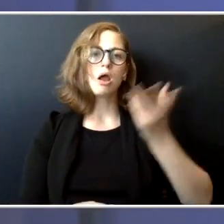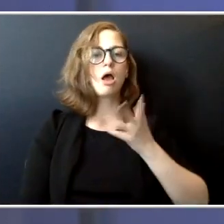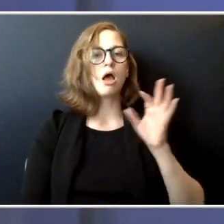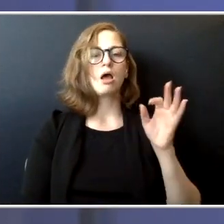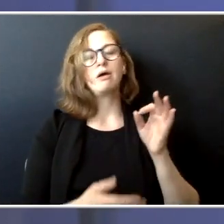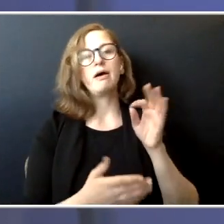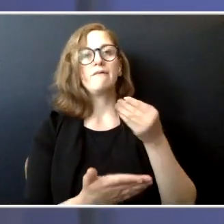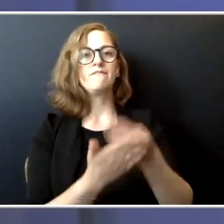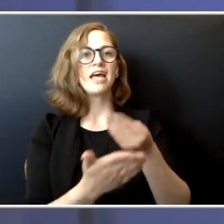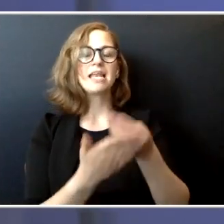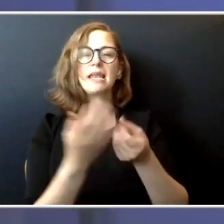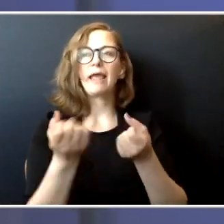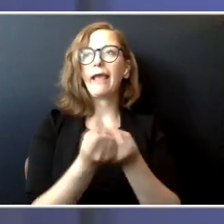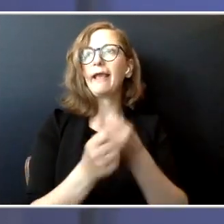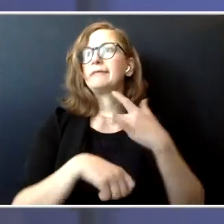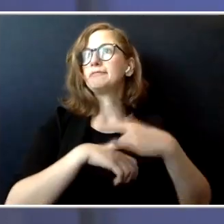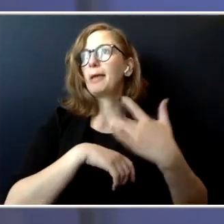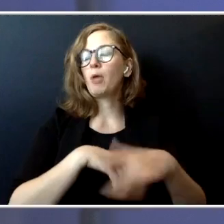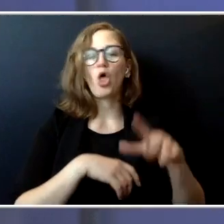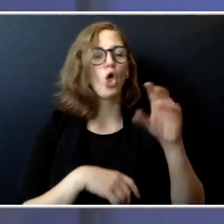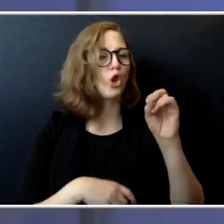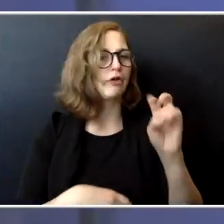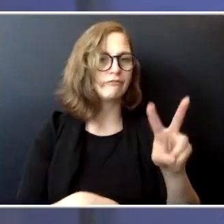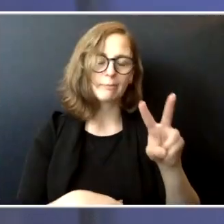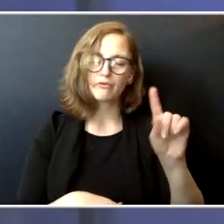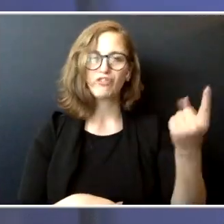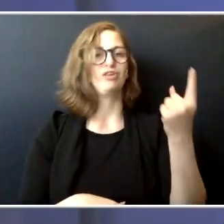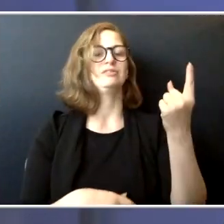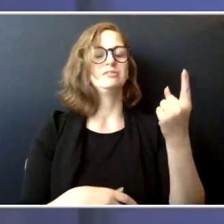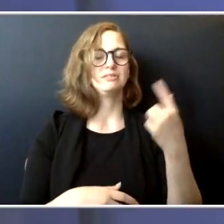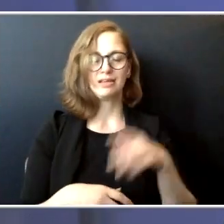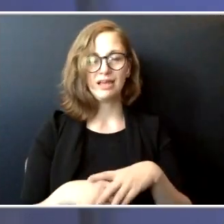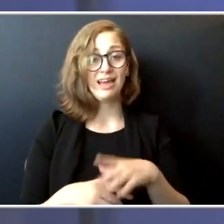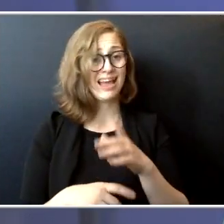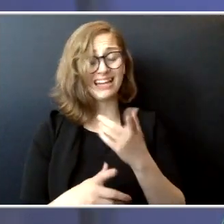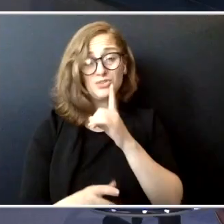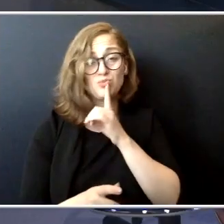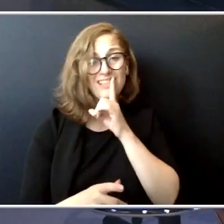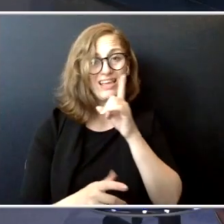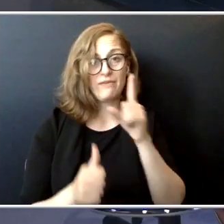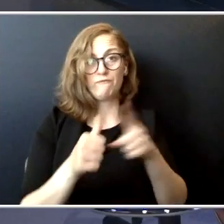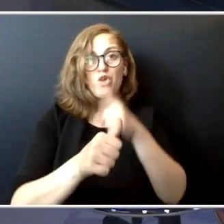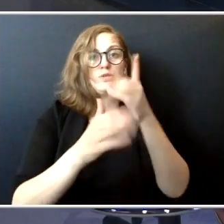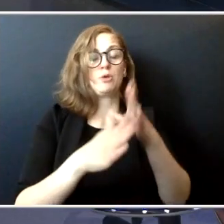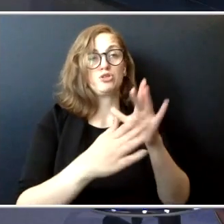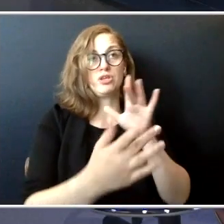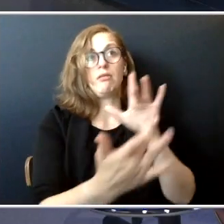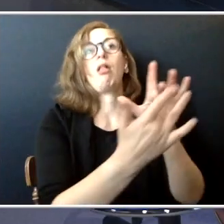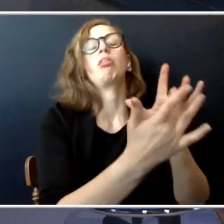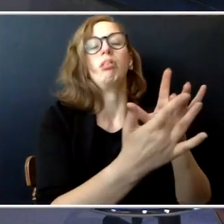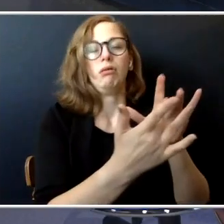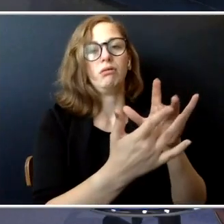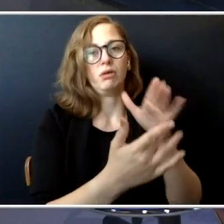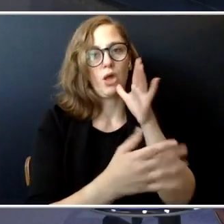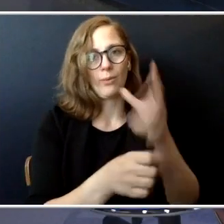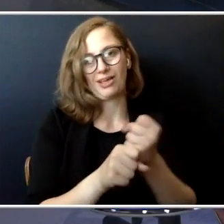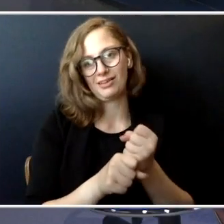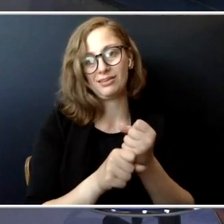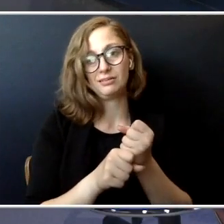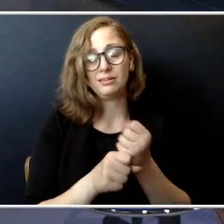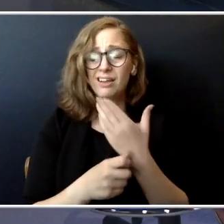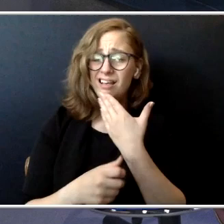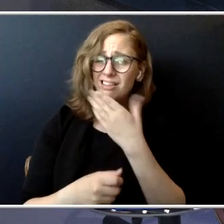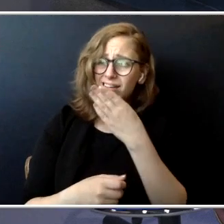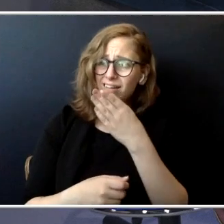1st, and it's a first come, first serve after you apply for it. Thank God you had a team of doctors that knew that and was able to tell you